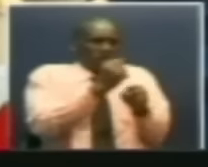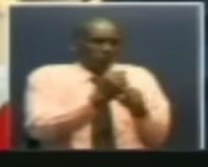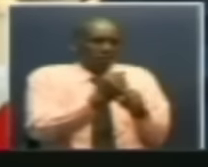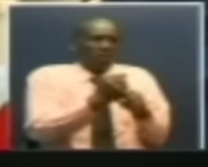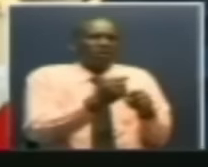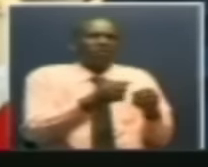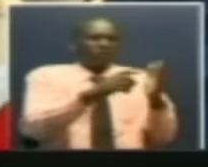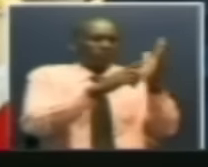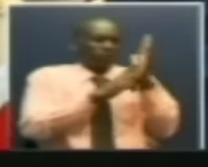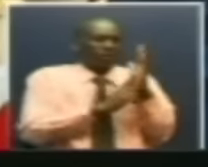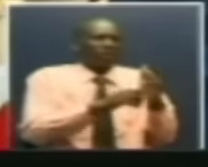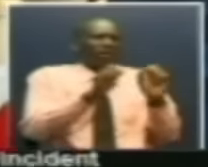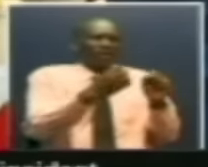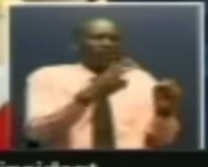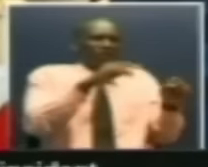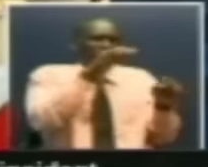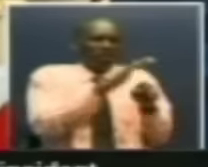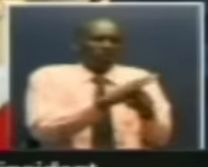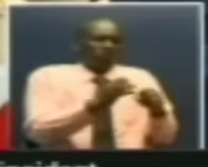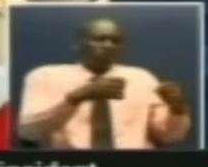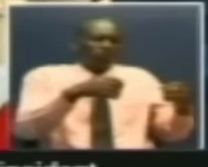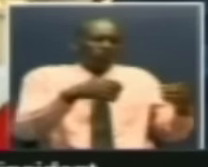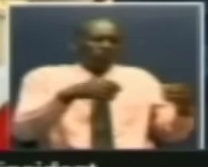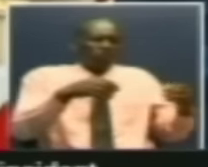example, I can see there's a lot of alabaloo on